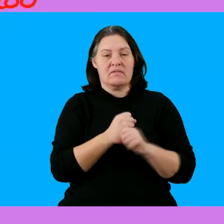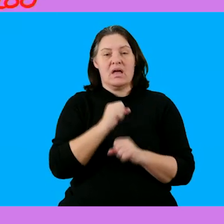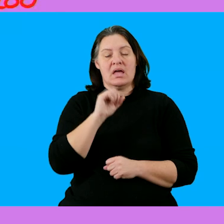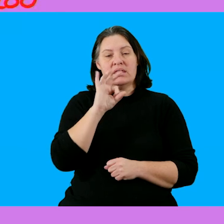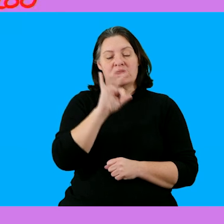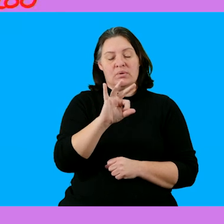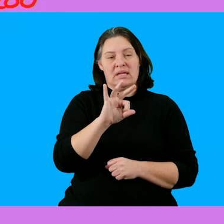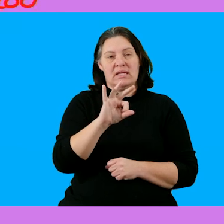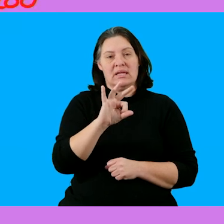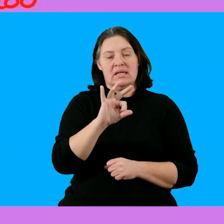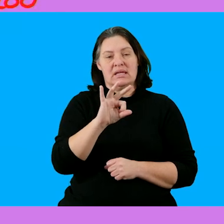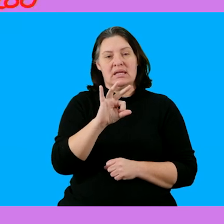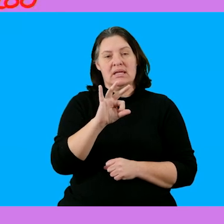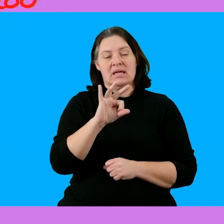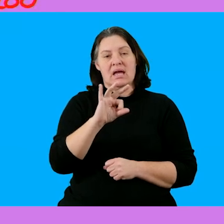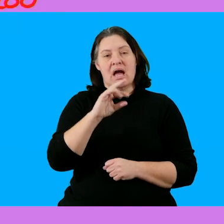That is